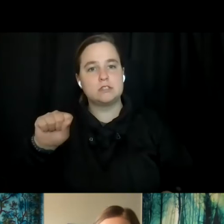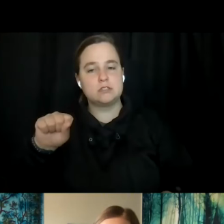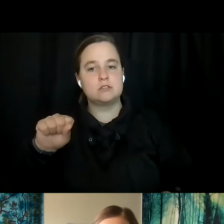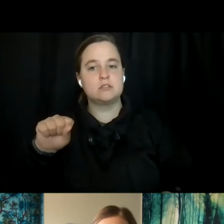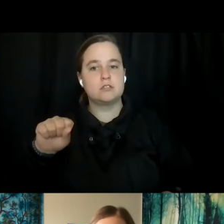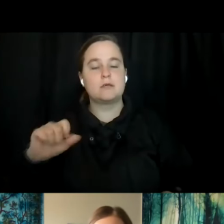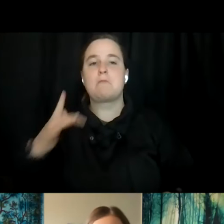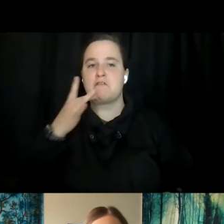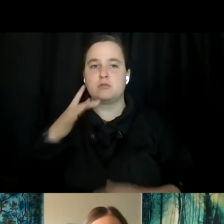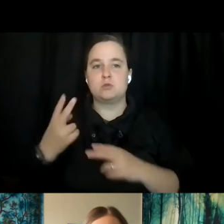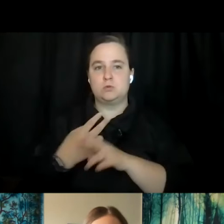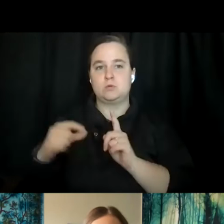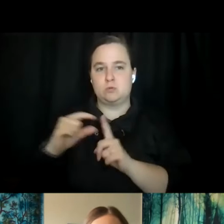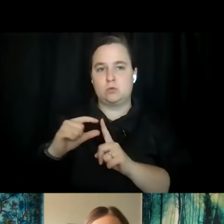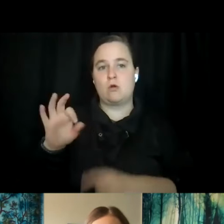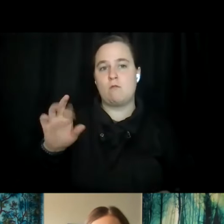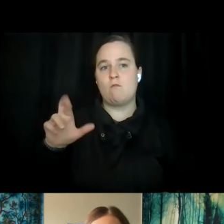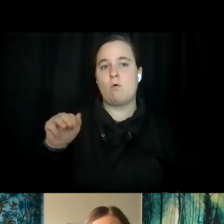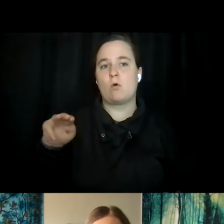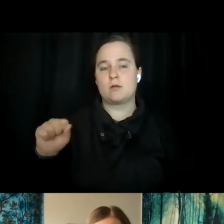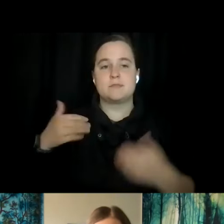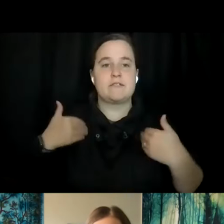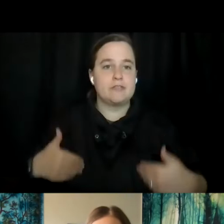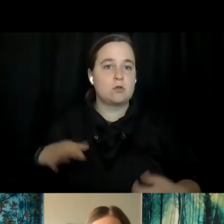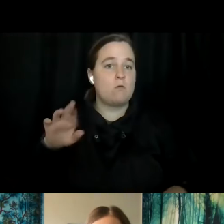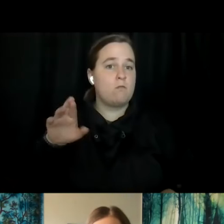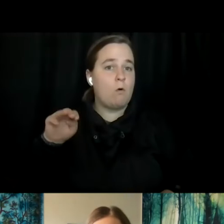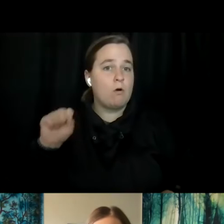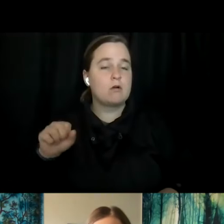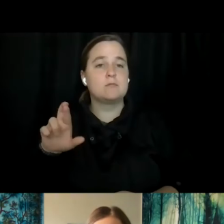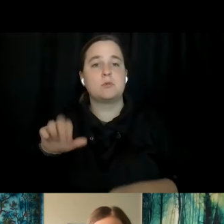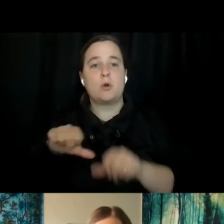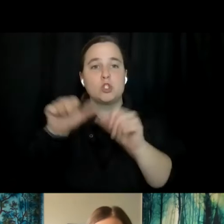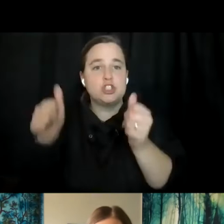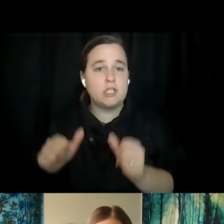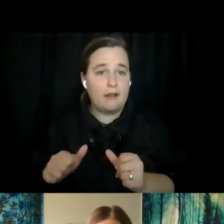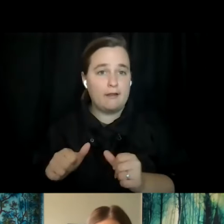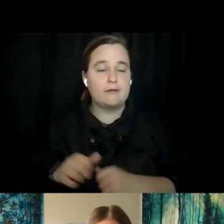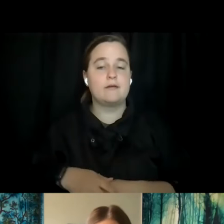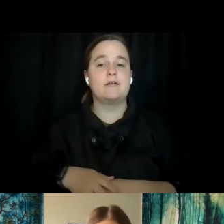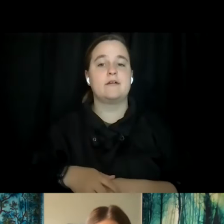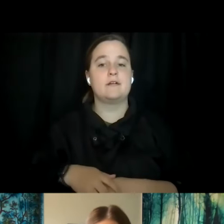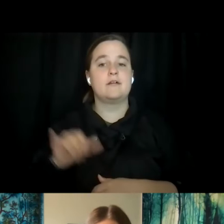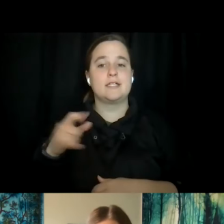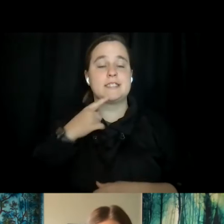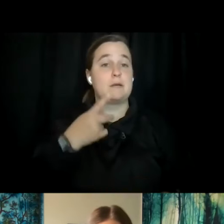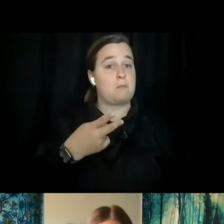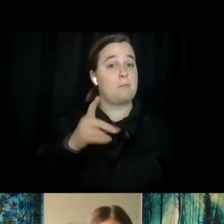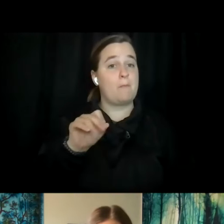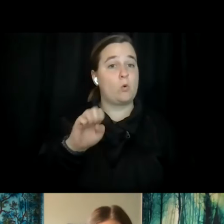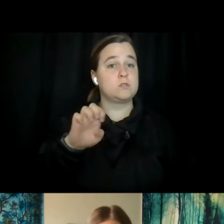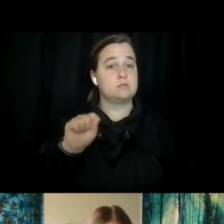preferring to call them physical forms or shapes. Like as was stated, poses can be